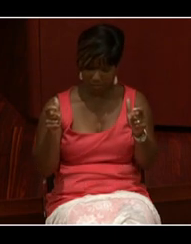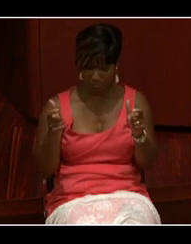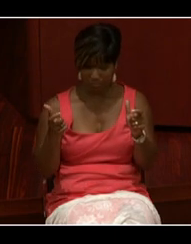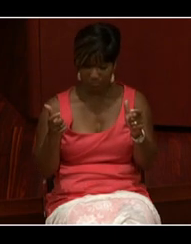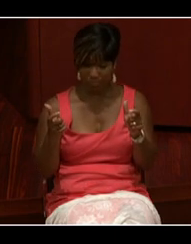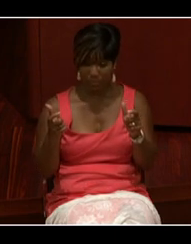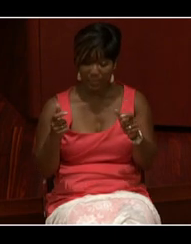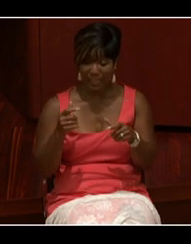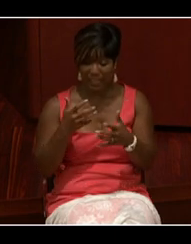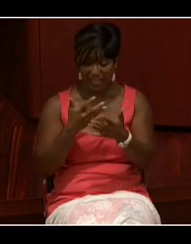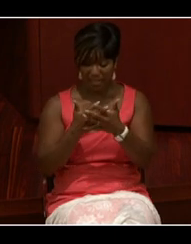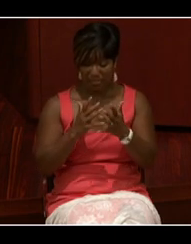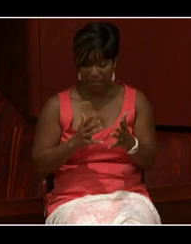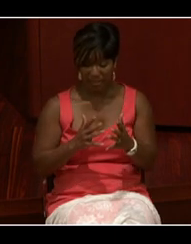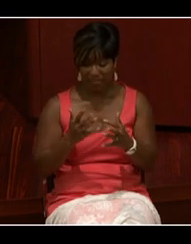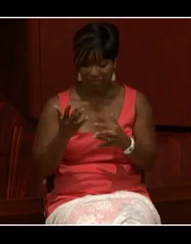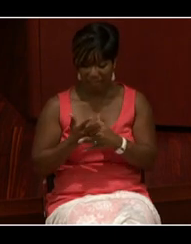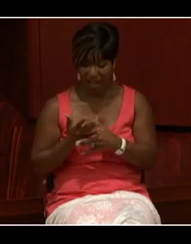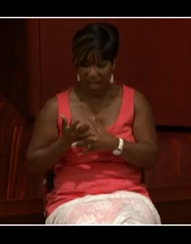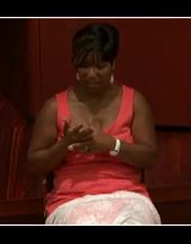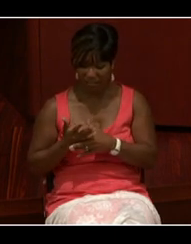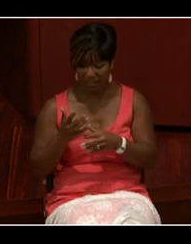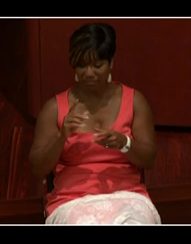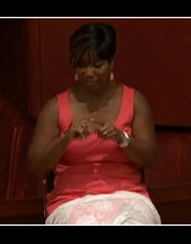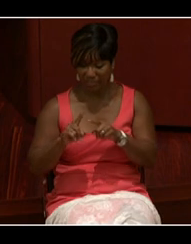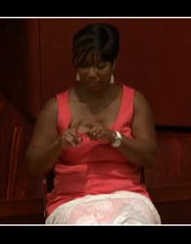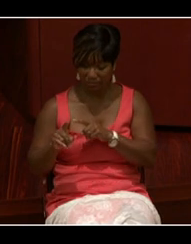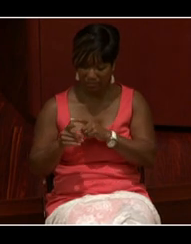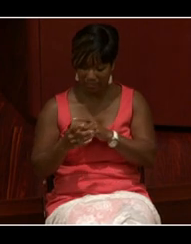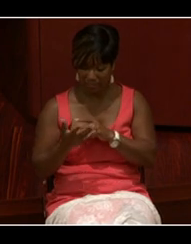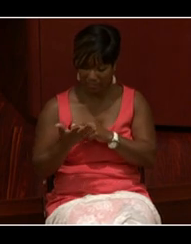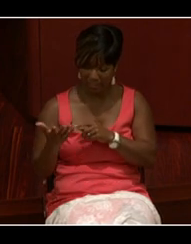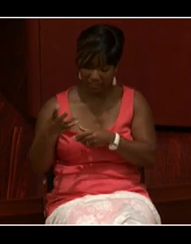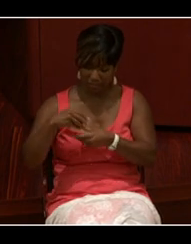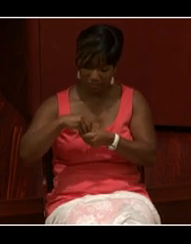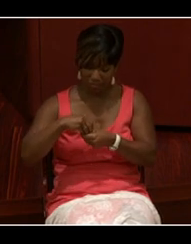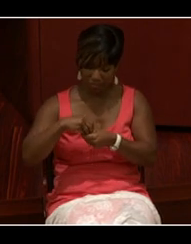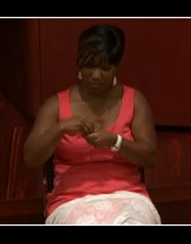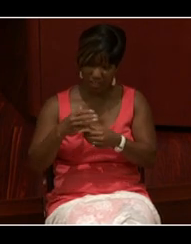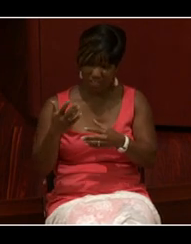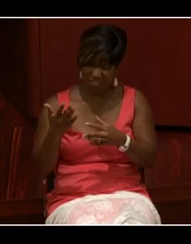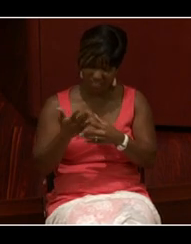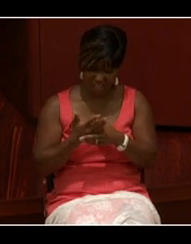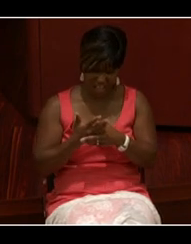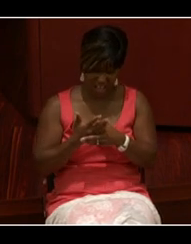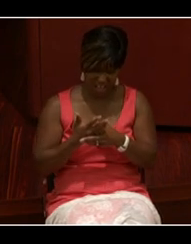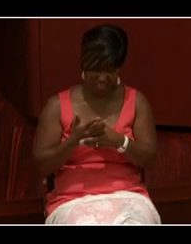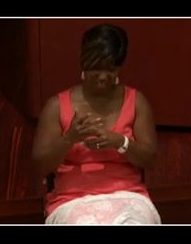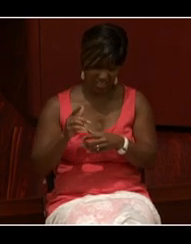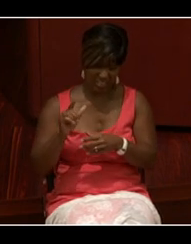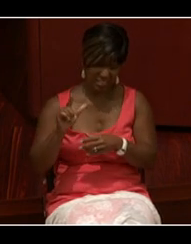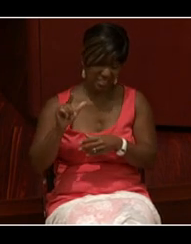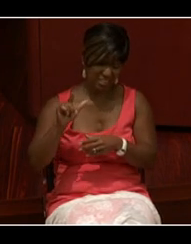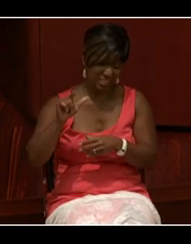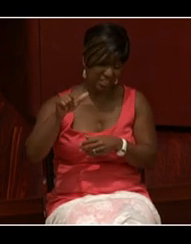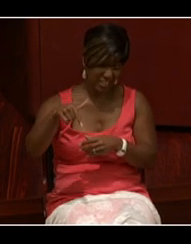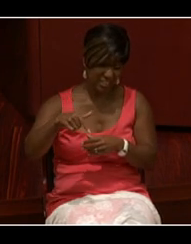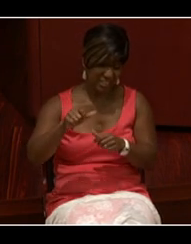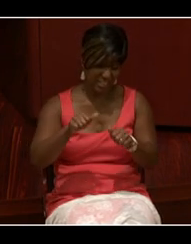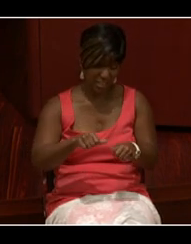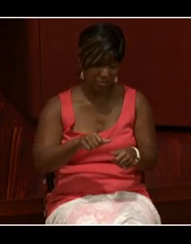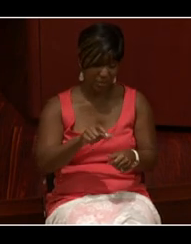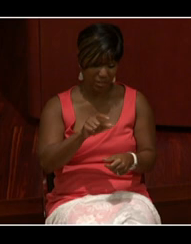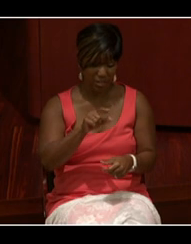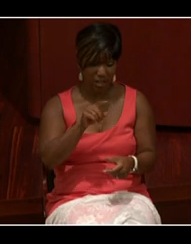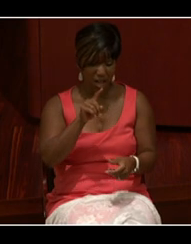files expanded accordingly. Files created in the mid-20th century can run into the hundreds of pages and really sometimes at thousands of pages.